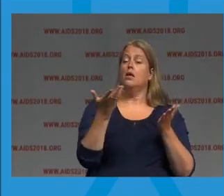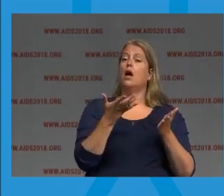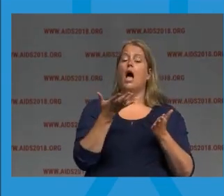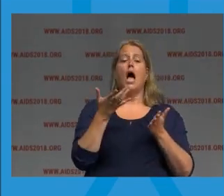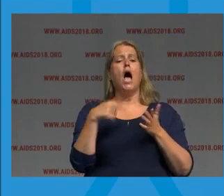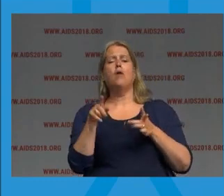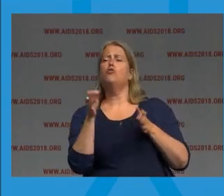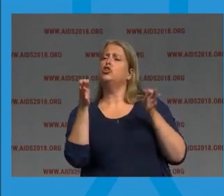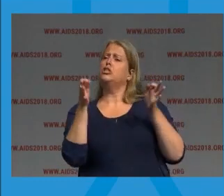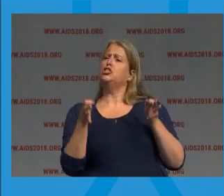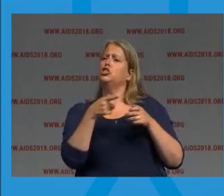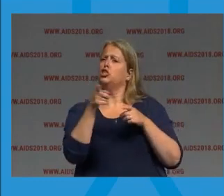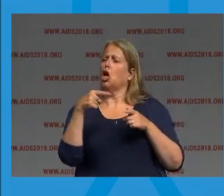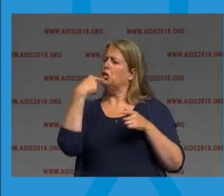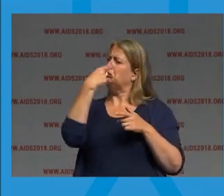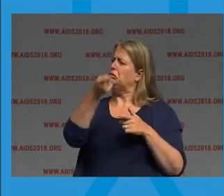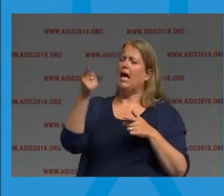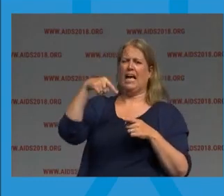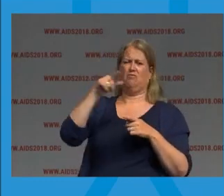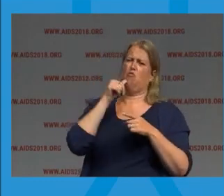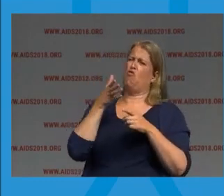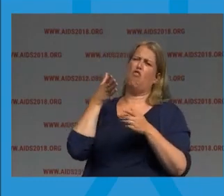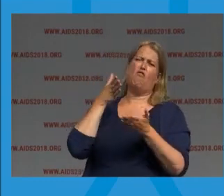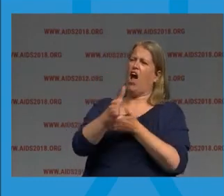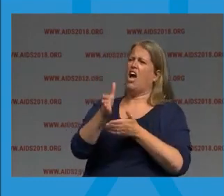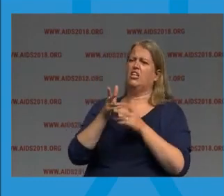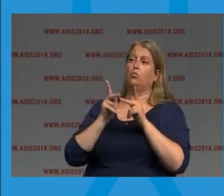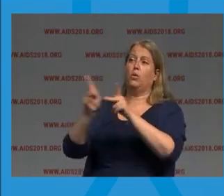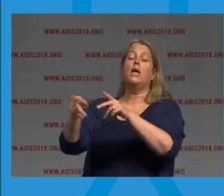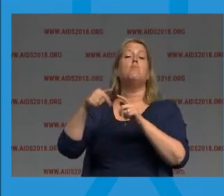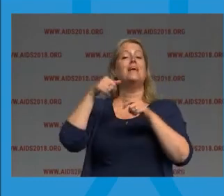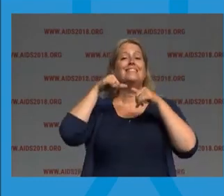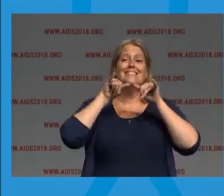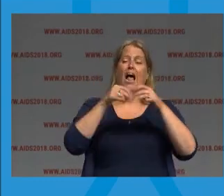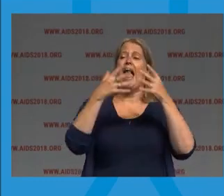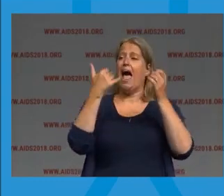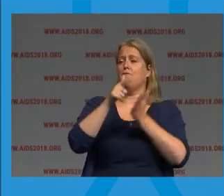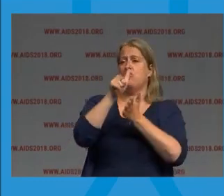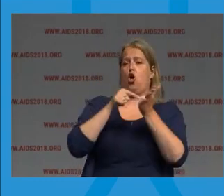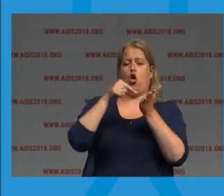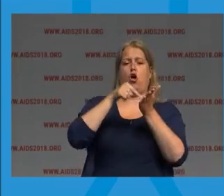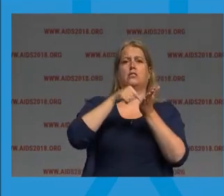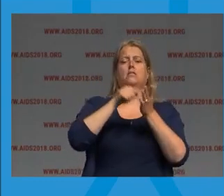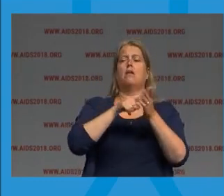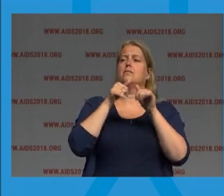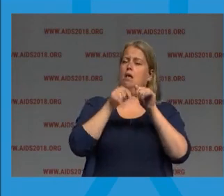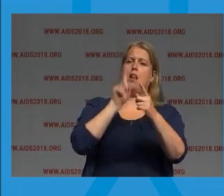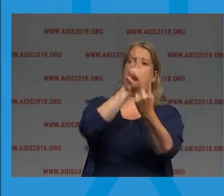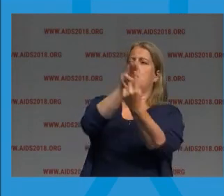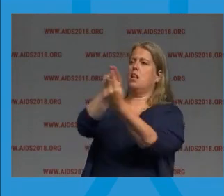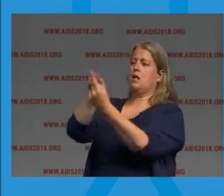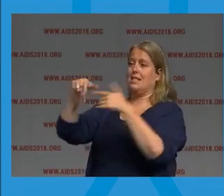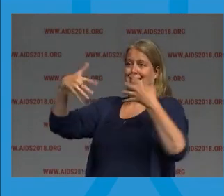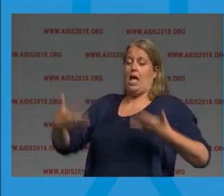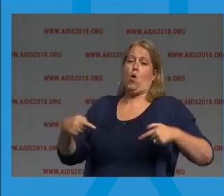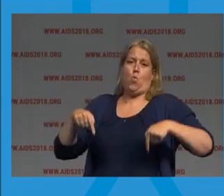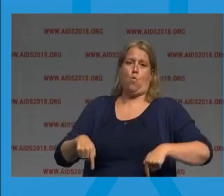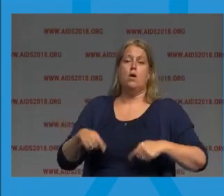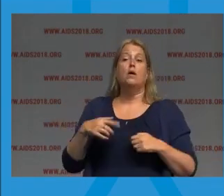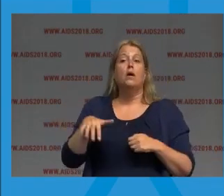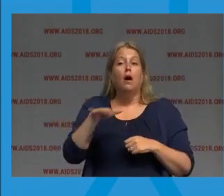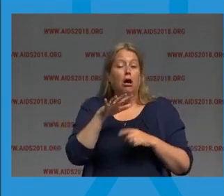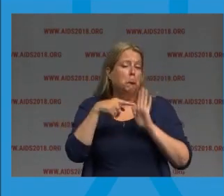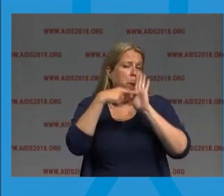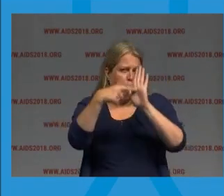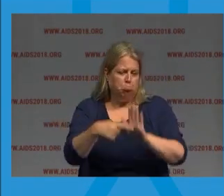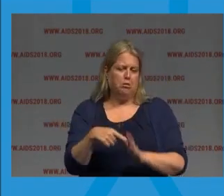that say that this is not the right way to go, these laws are being applied in this day and age of time. And to demonstrate that, I will quickly run